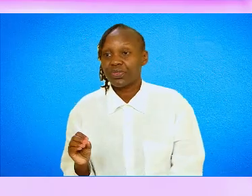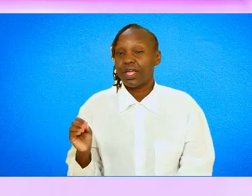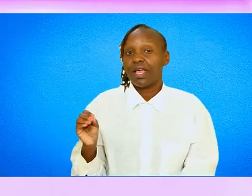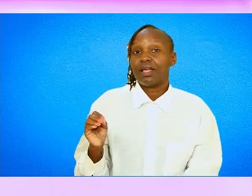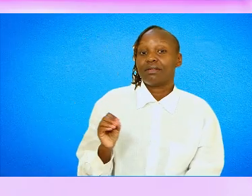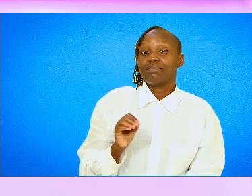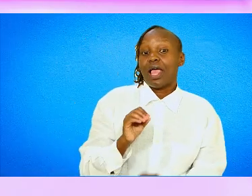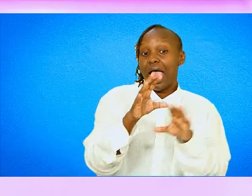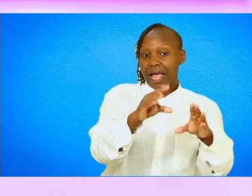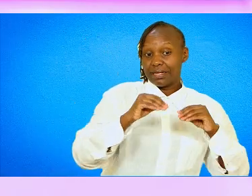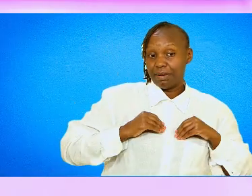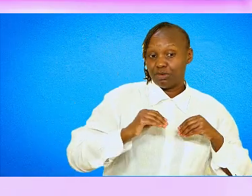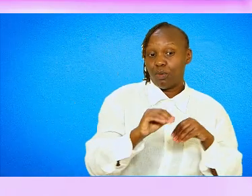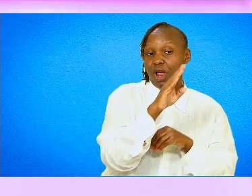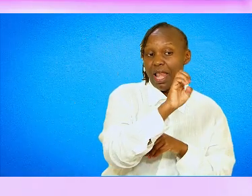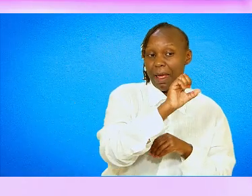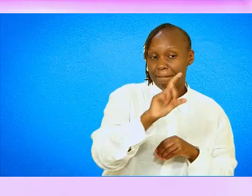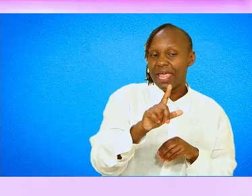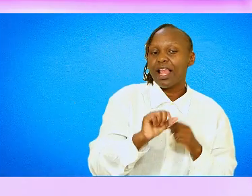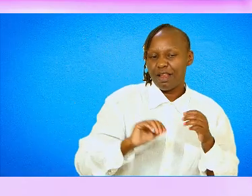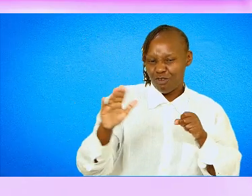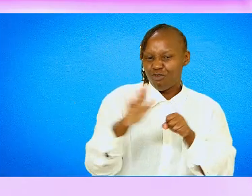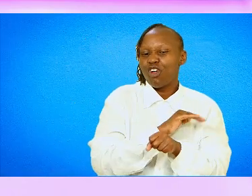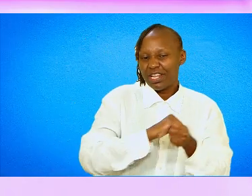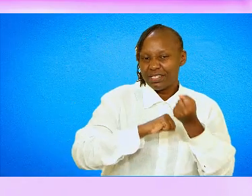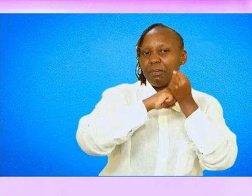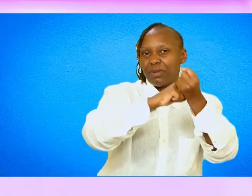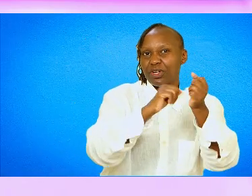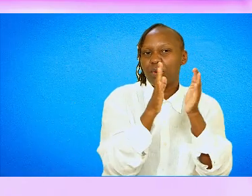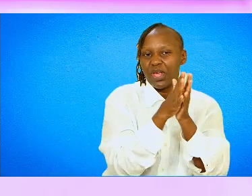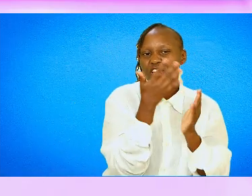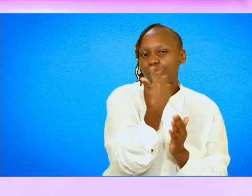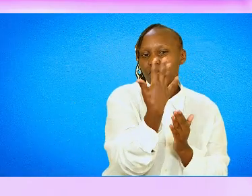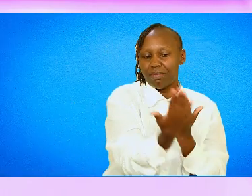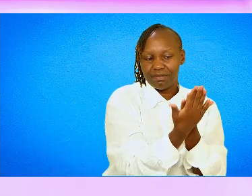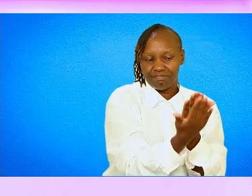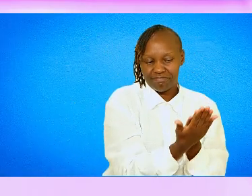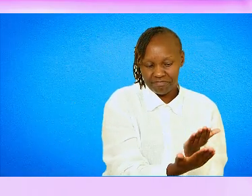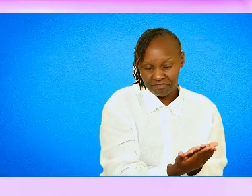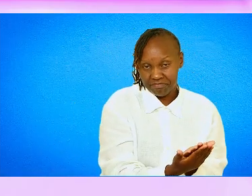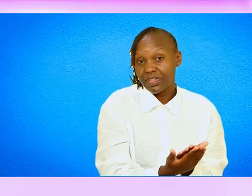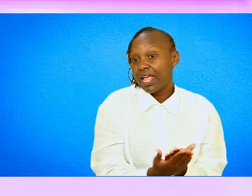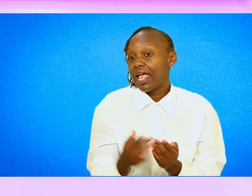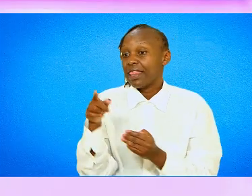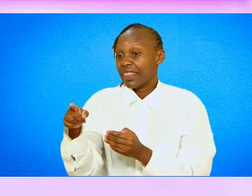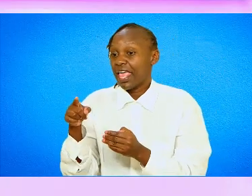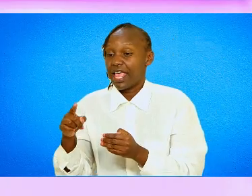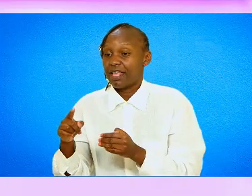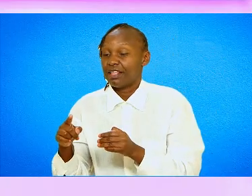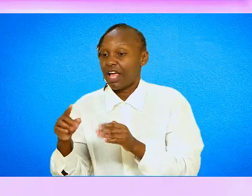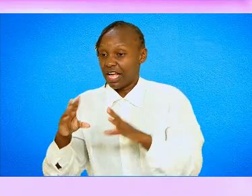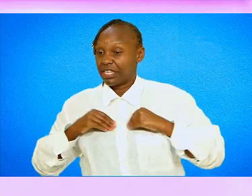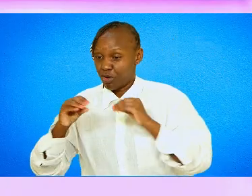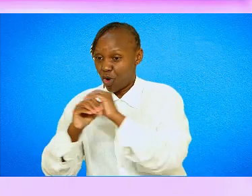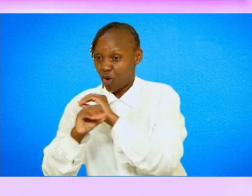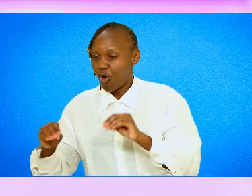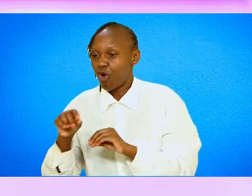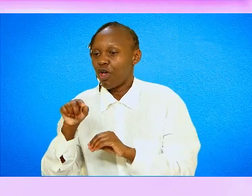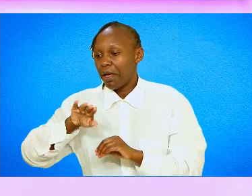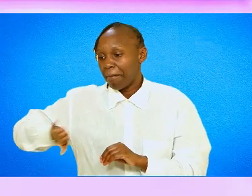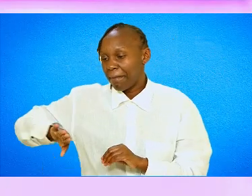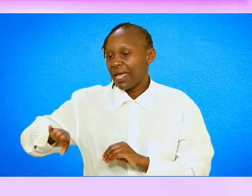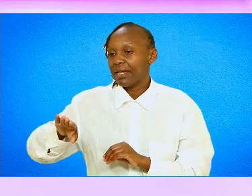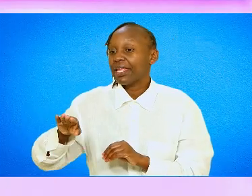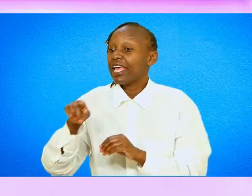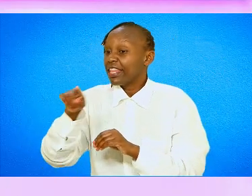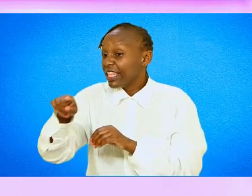pending bills are bills that are fully supported with requisite documentation, whereas ineligible pending bills are those bills